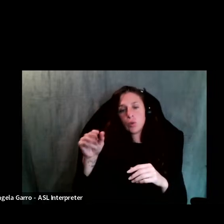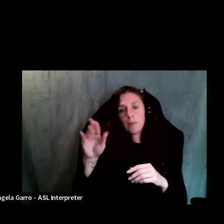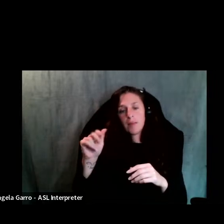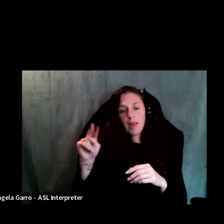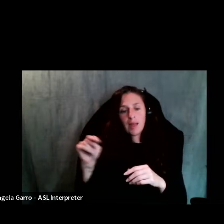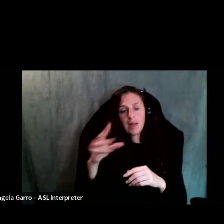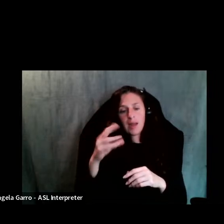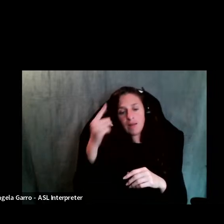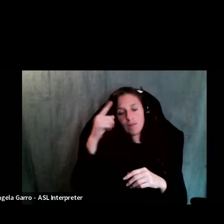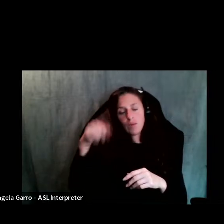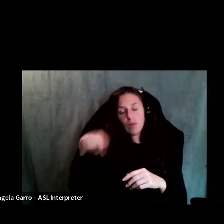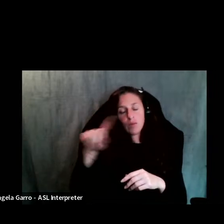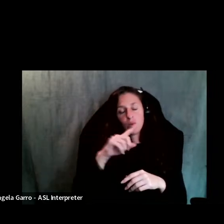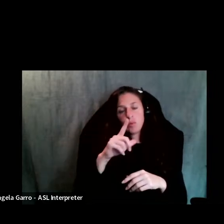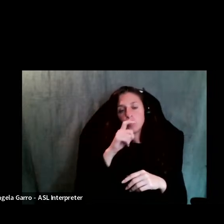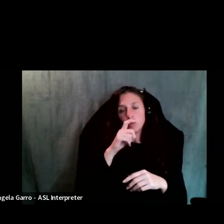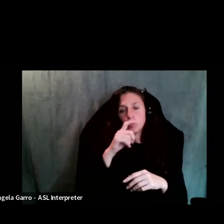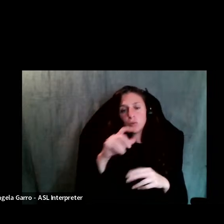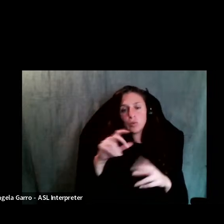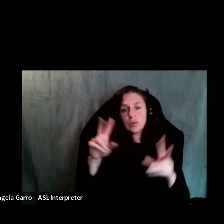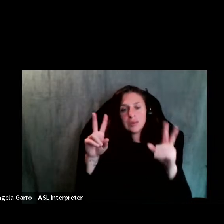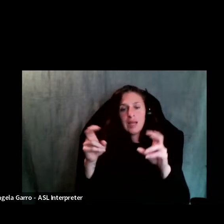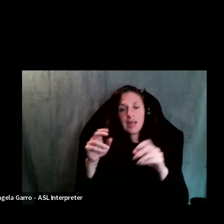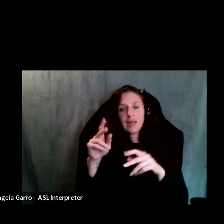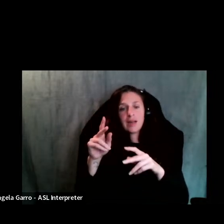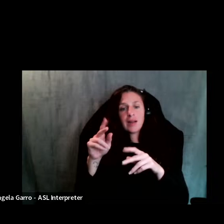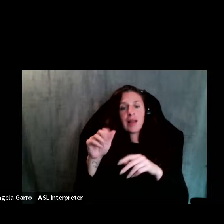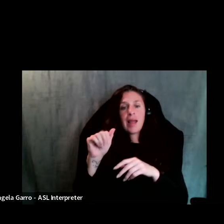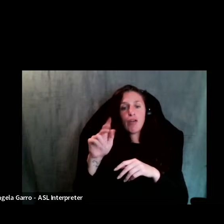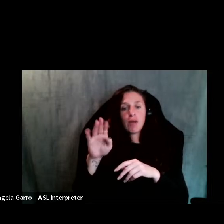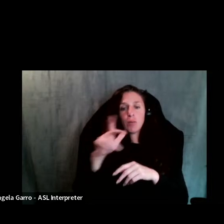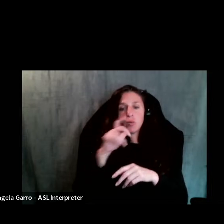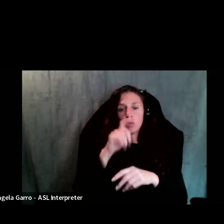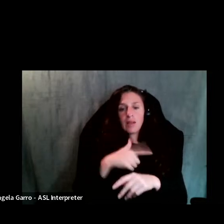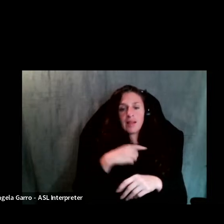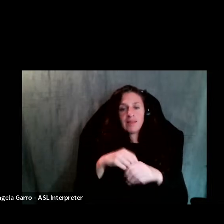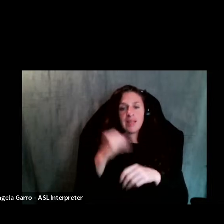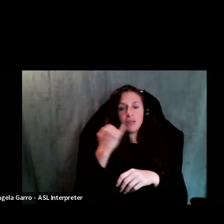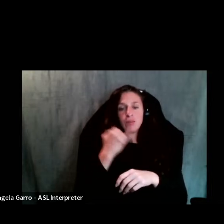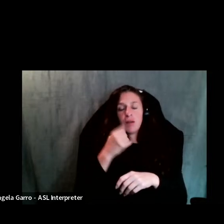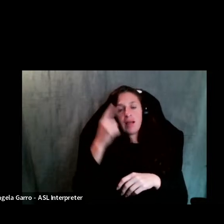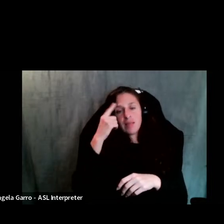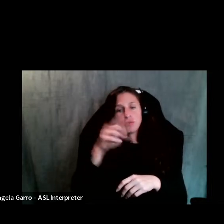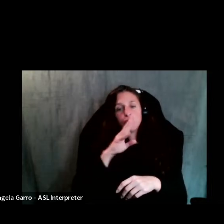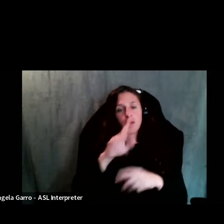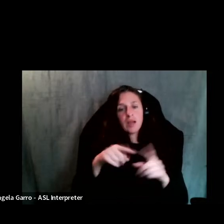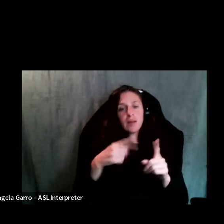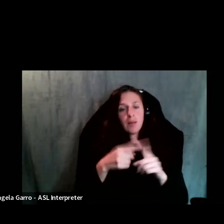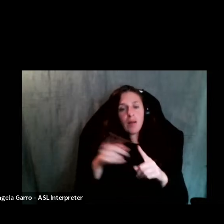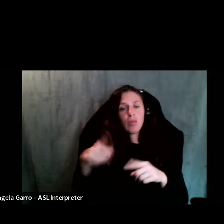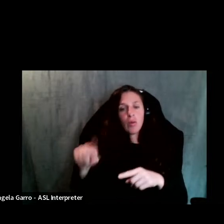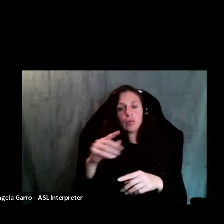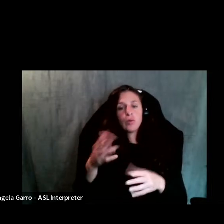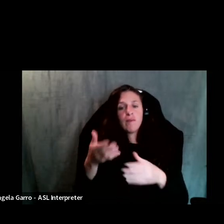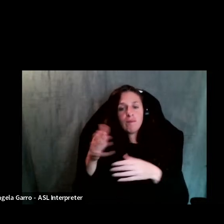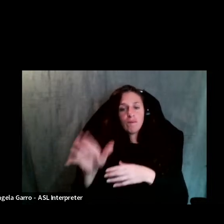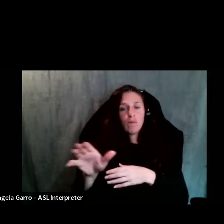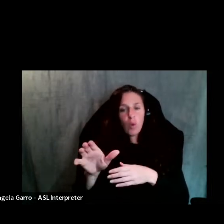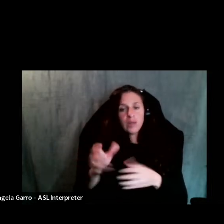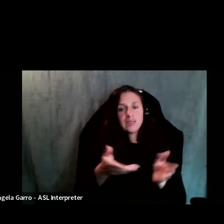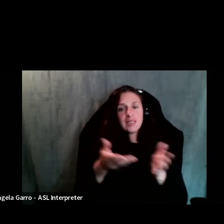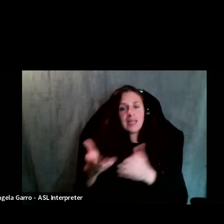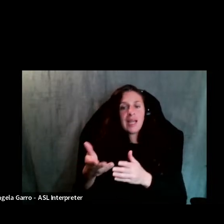And for those who are citing about the Arabs who live in Israel, I think you're talking about those who are forced to carry an entirely separate ID from